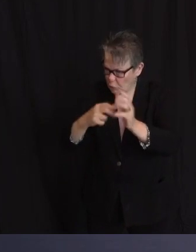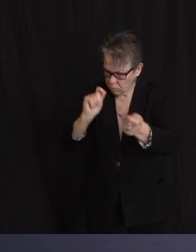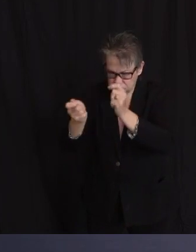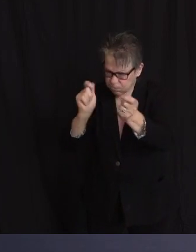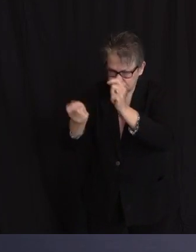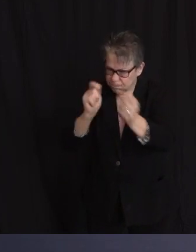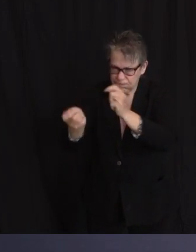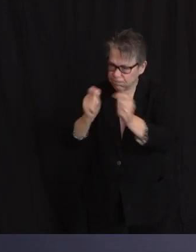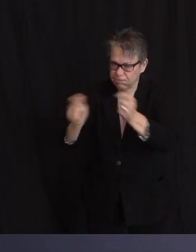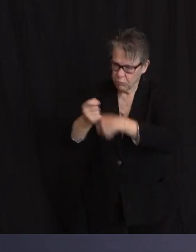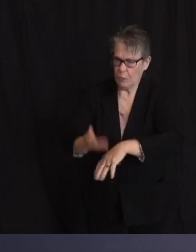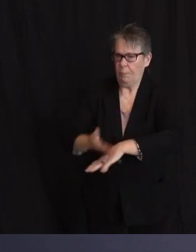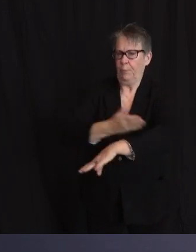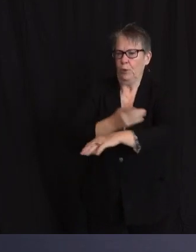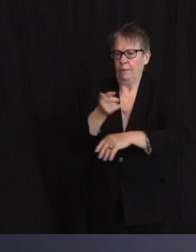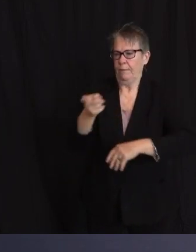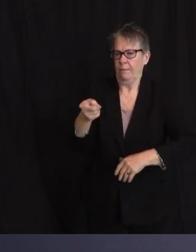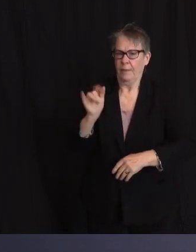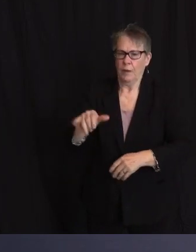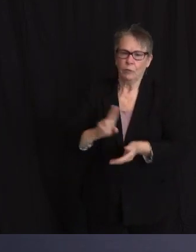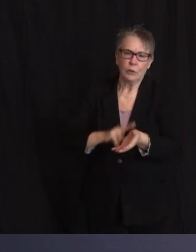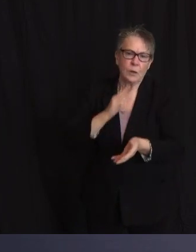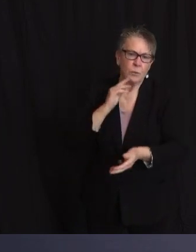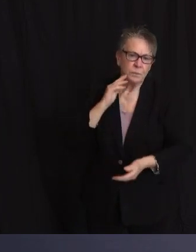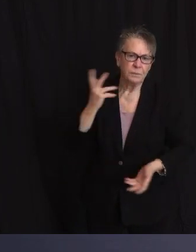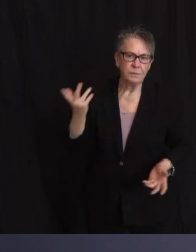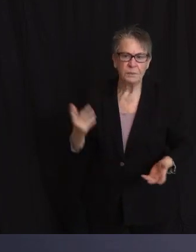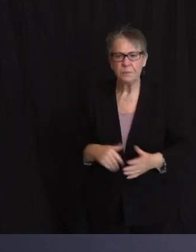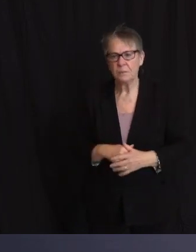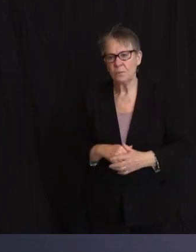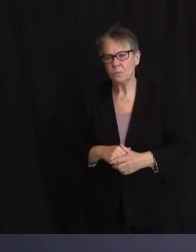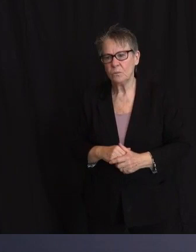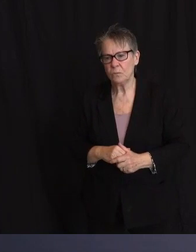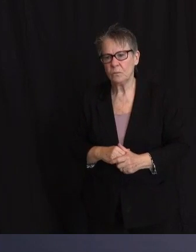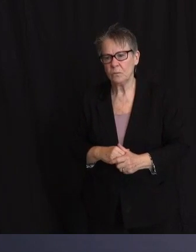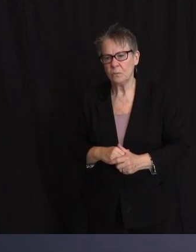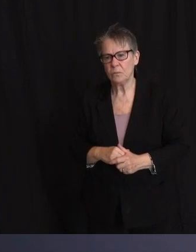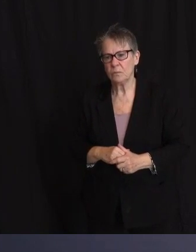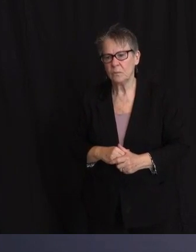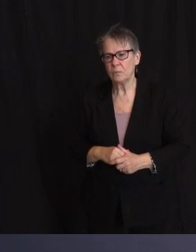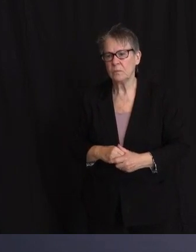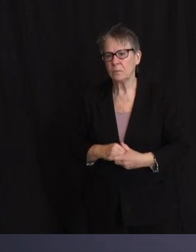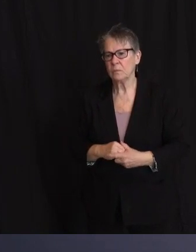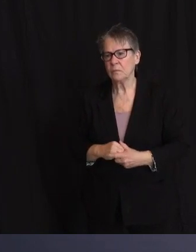COVID cases, and the number reported deaths due to COVID-19.